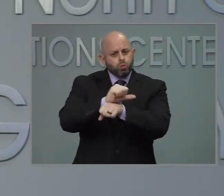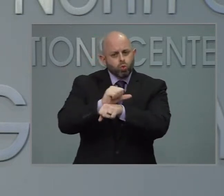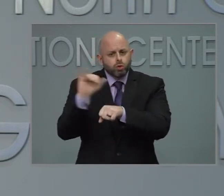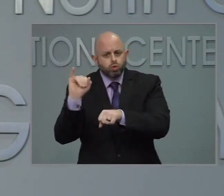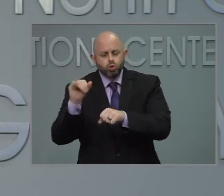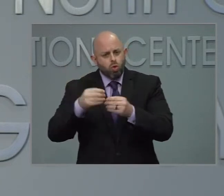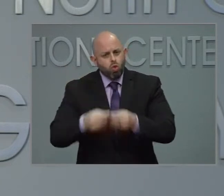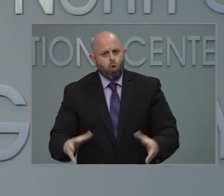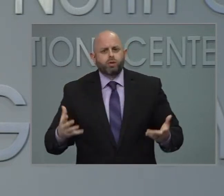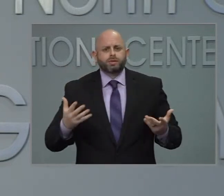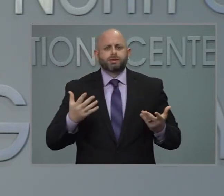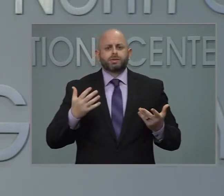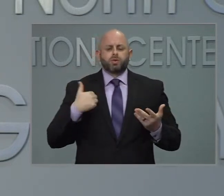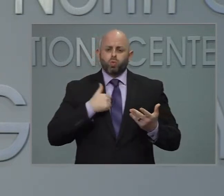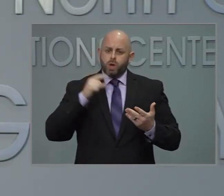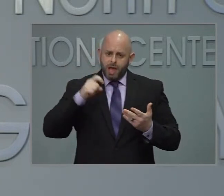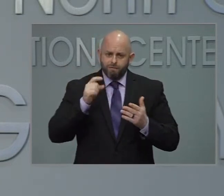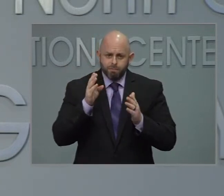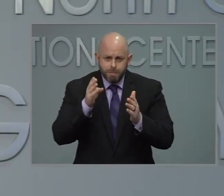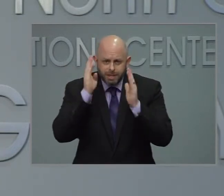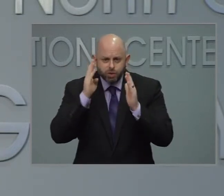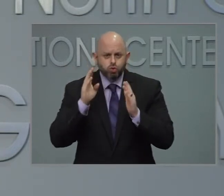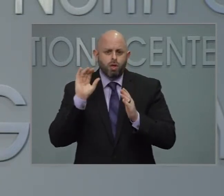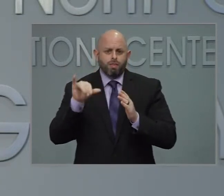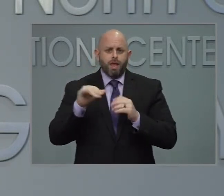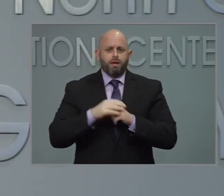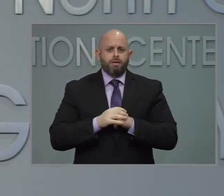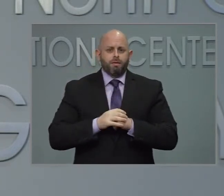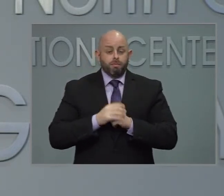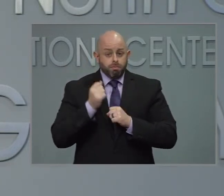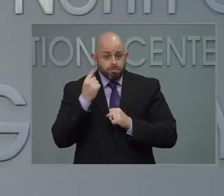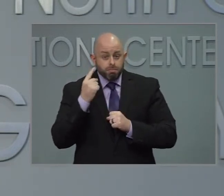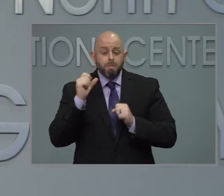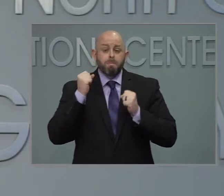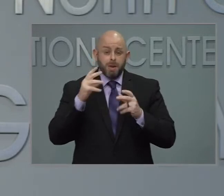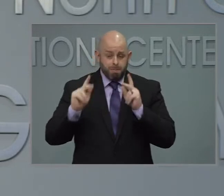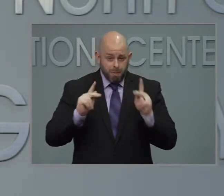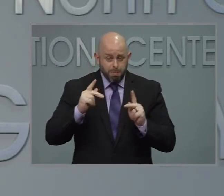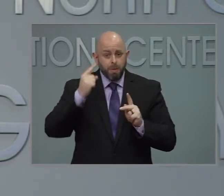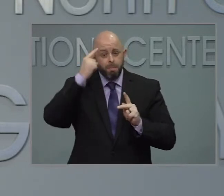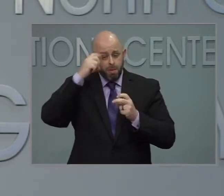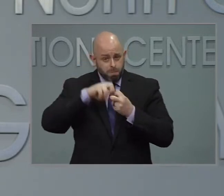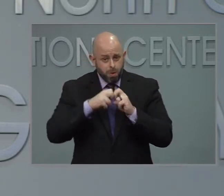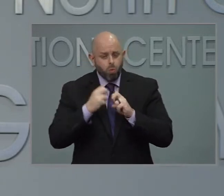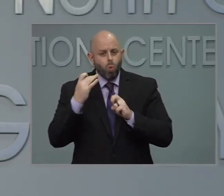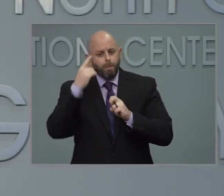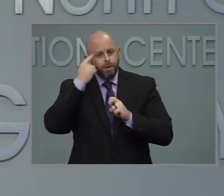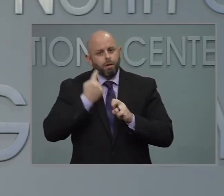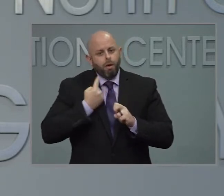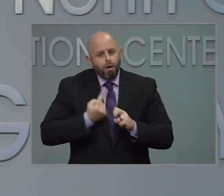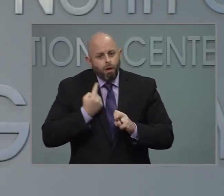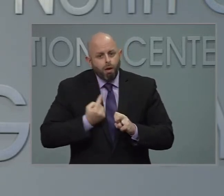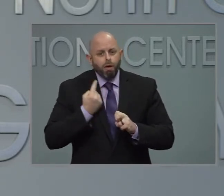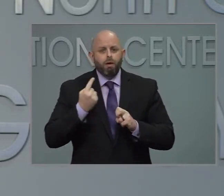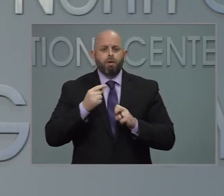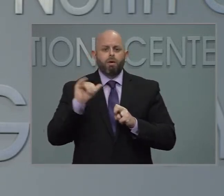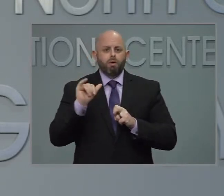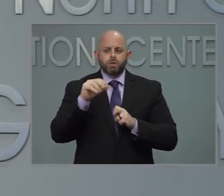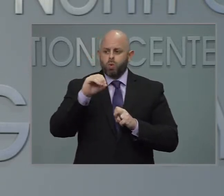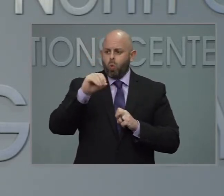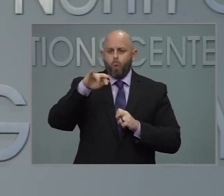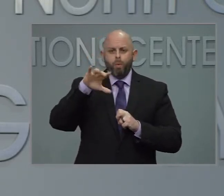We're going to have to pay attention to people's mental health, to opioid abuse. All of these things are going to